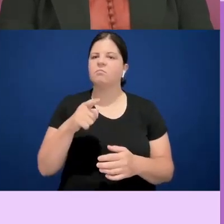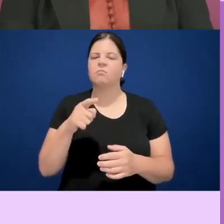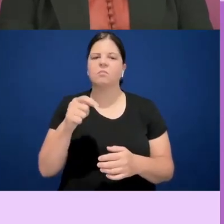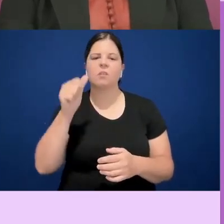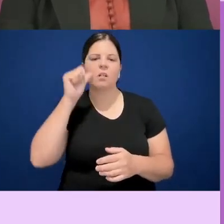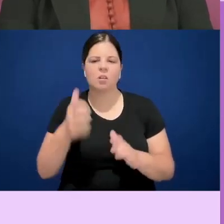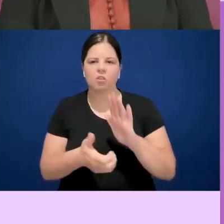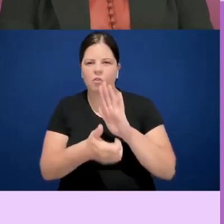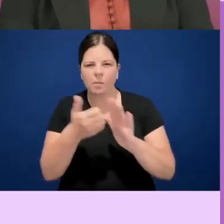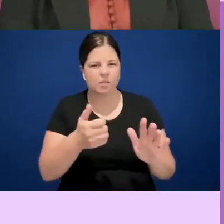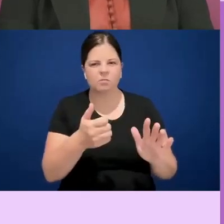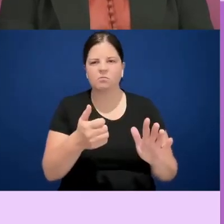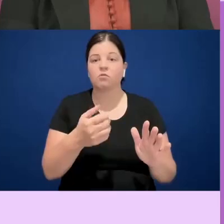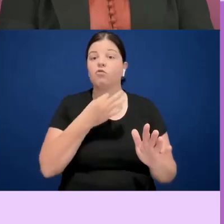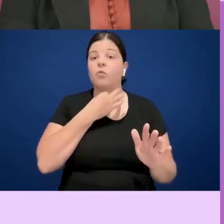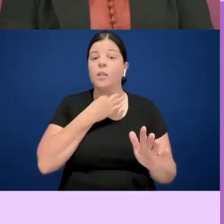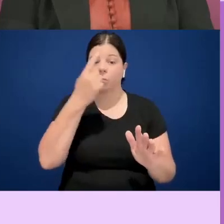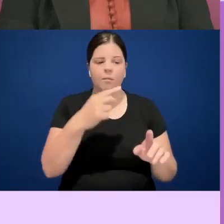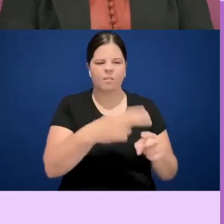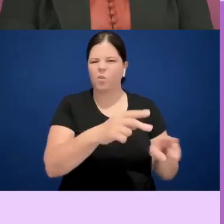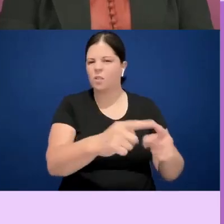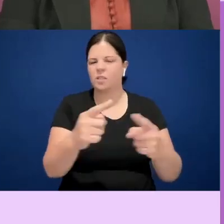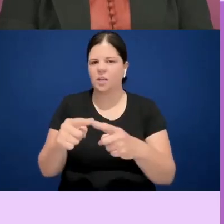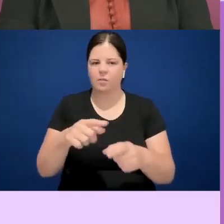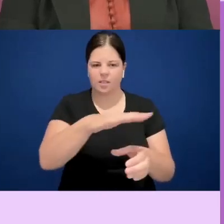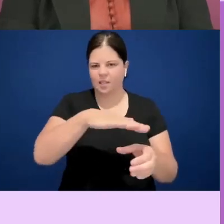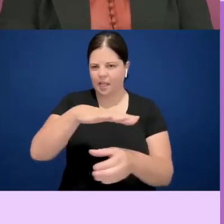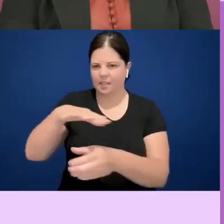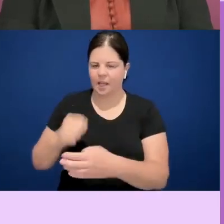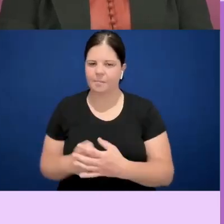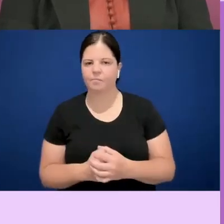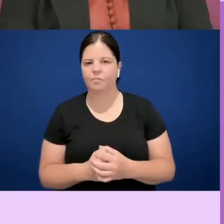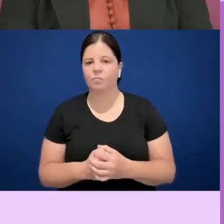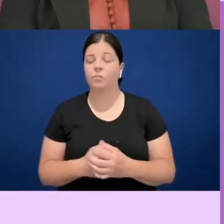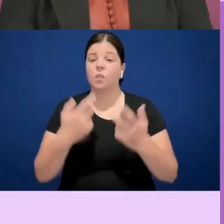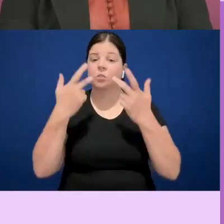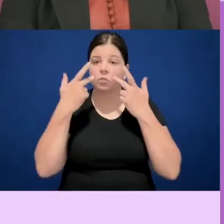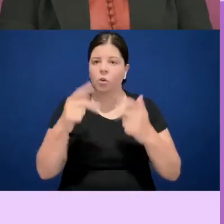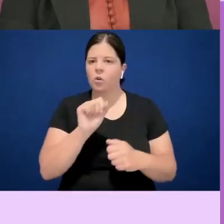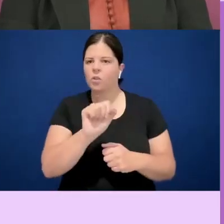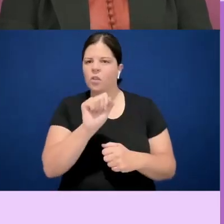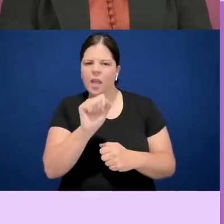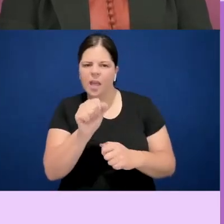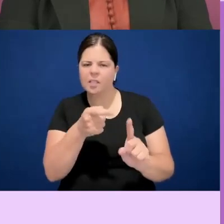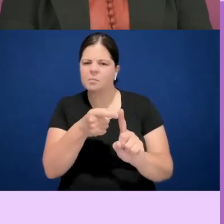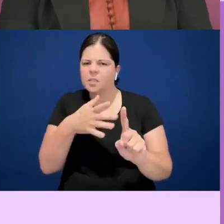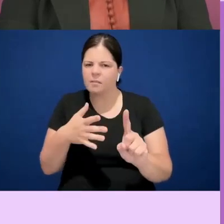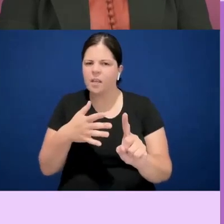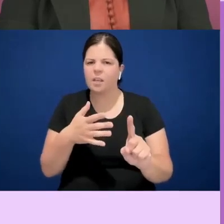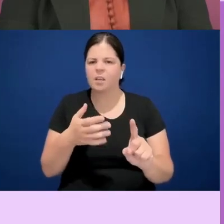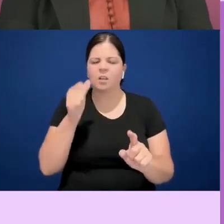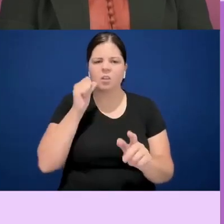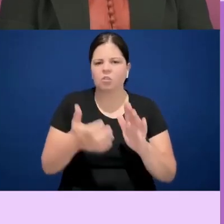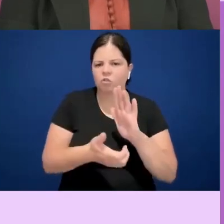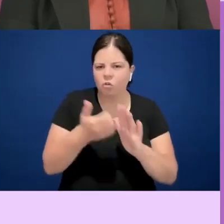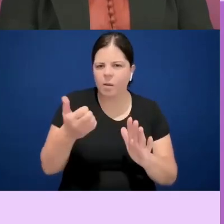different sectors. These profiles include an overview of the sector, its specific corruption and misconduct